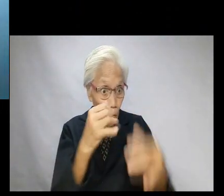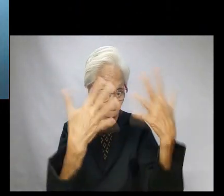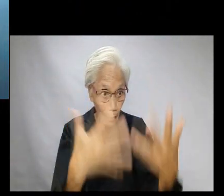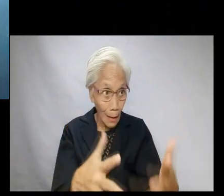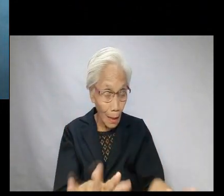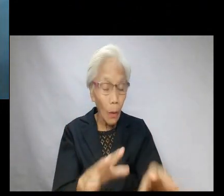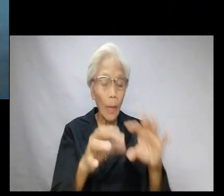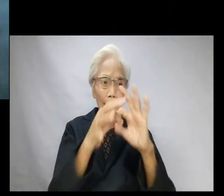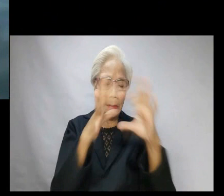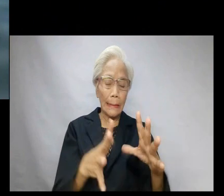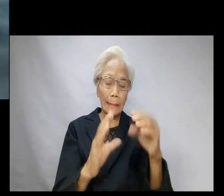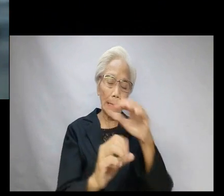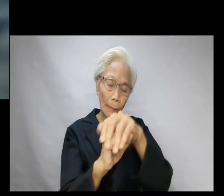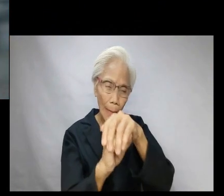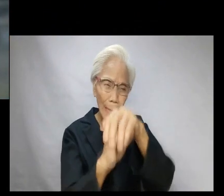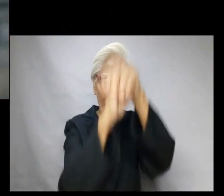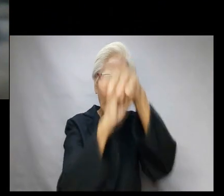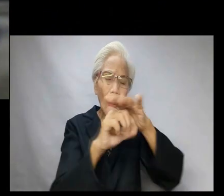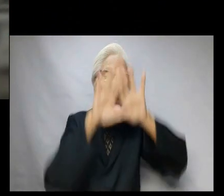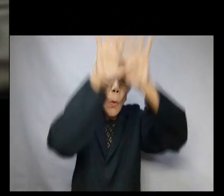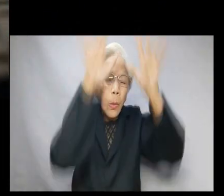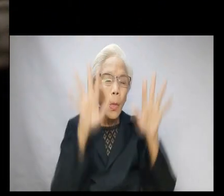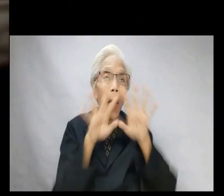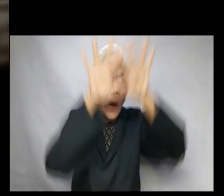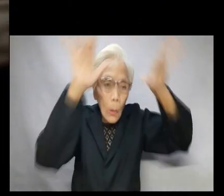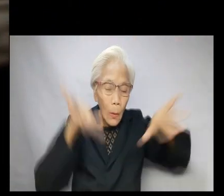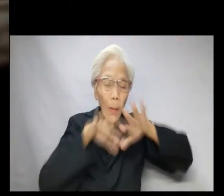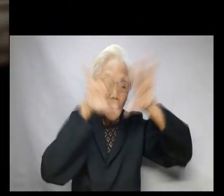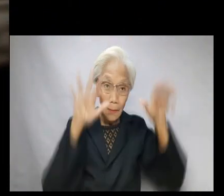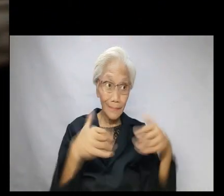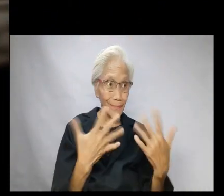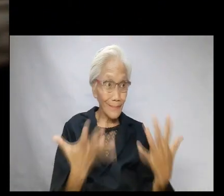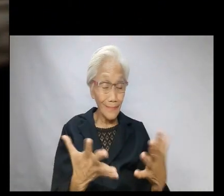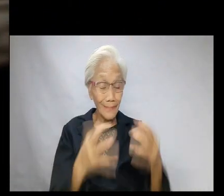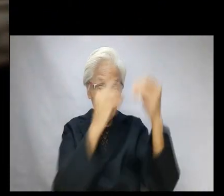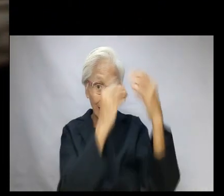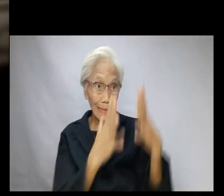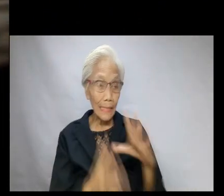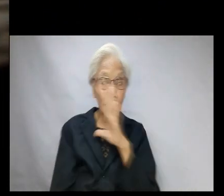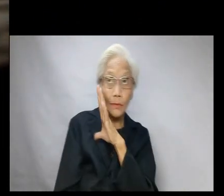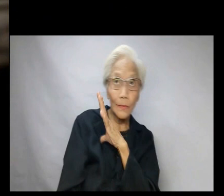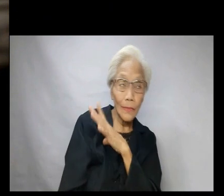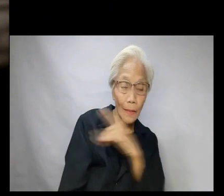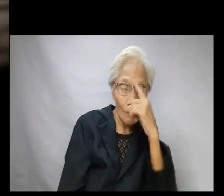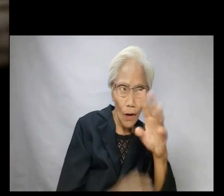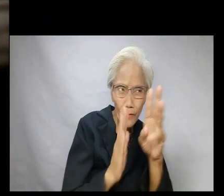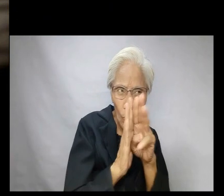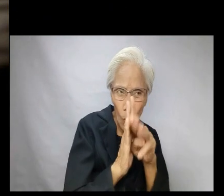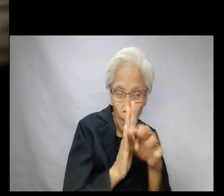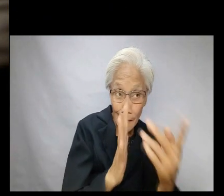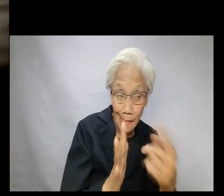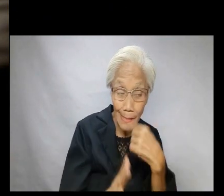water. Finally, the student was released and shot up from the water, lungs aching and gasping for air.